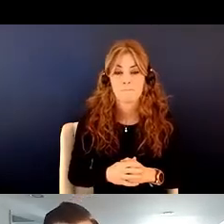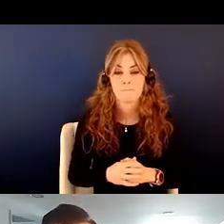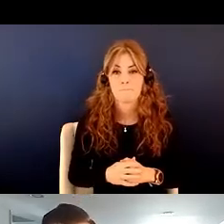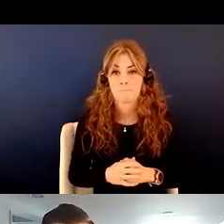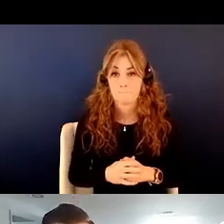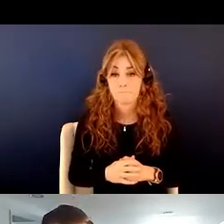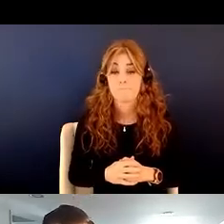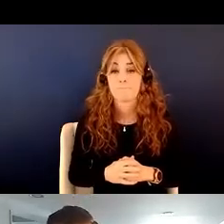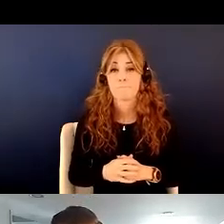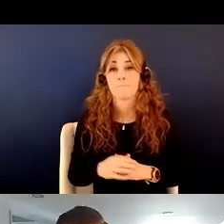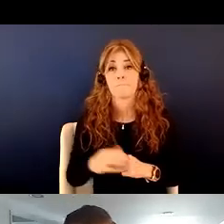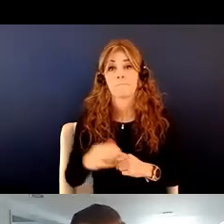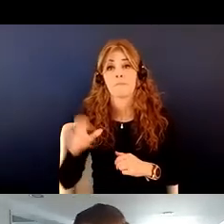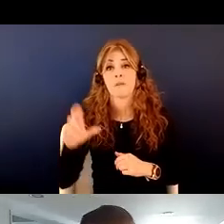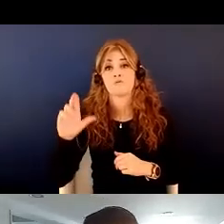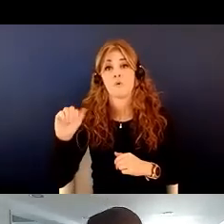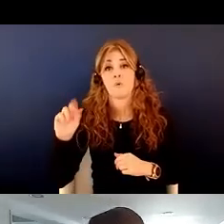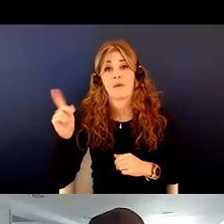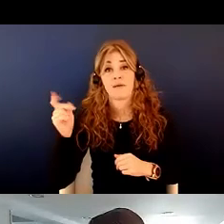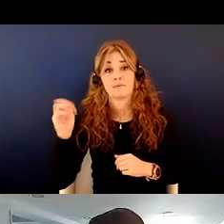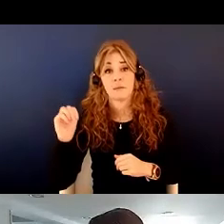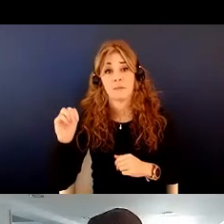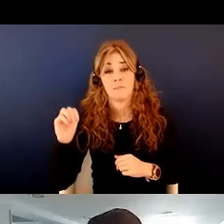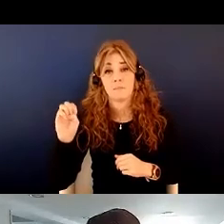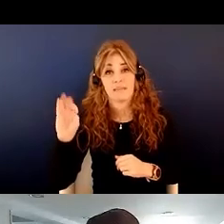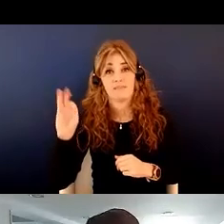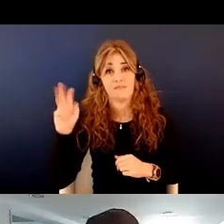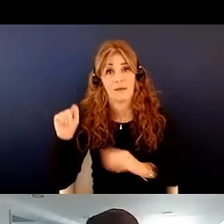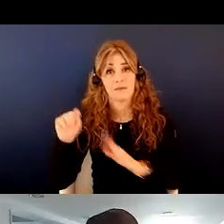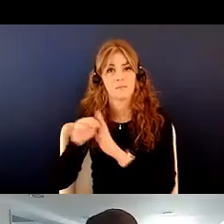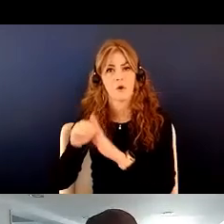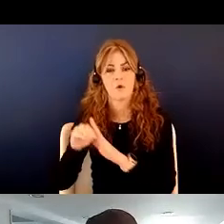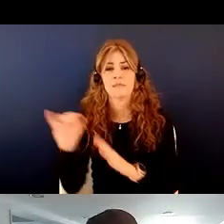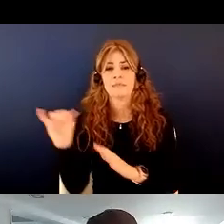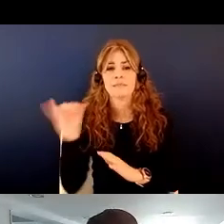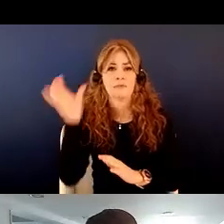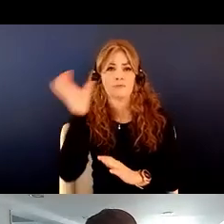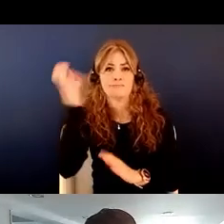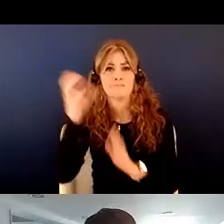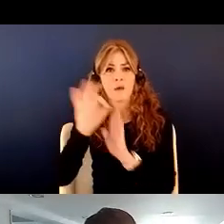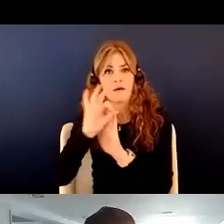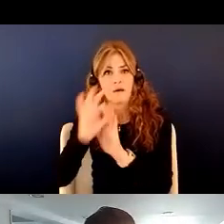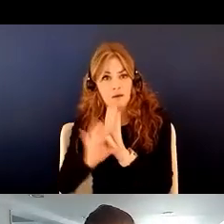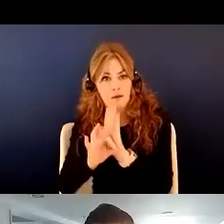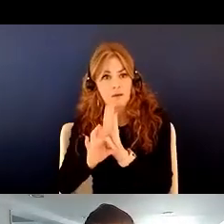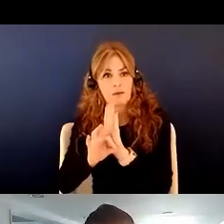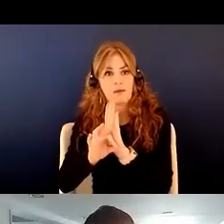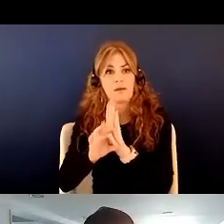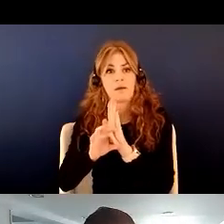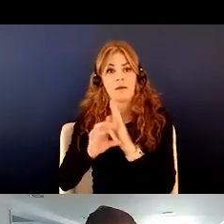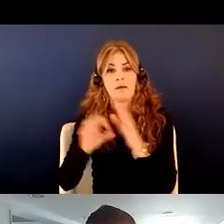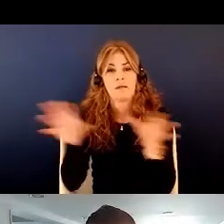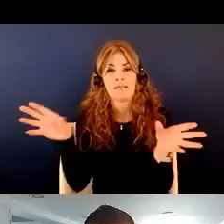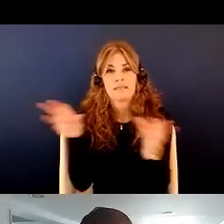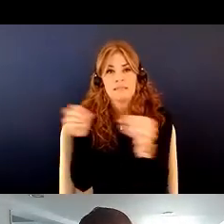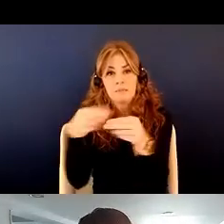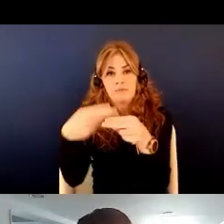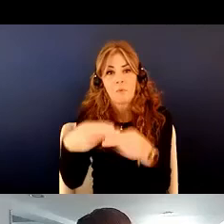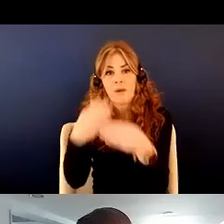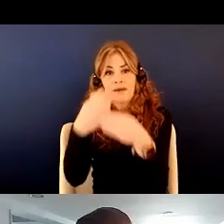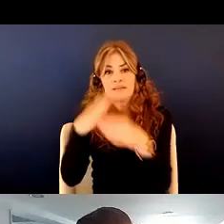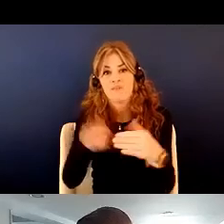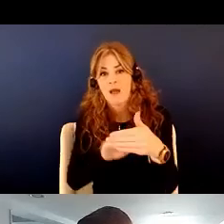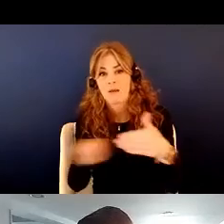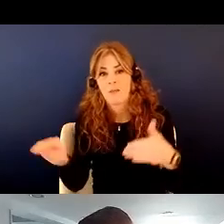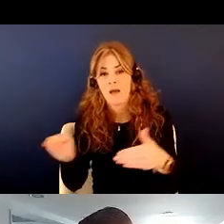So the random effects model, again, has the same general formulation here. So it's the sum of the weighted effect sizes divided by the sum of